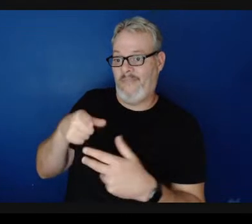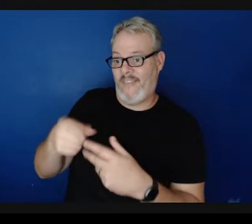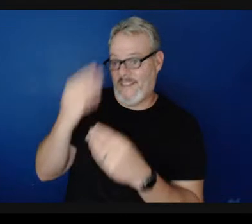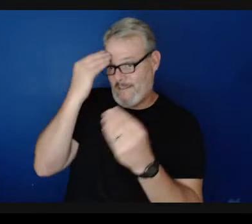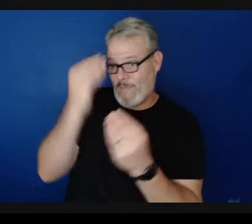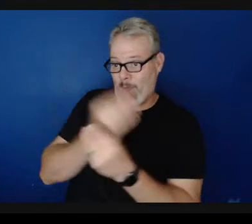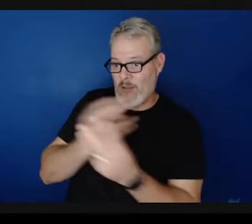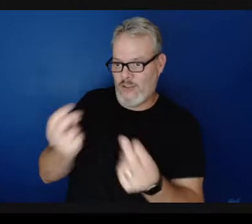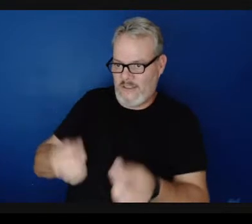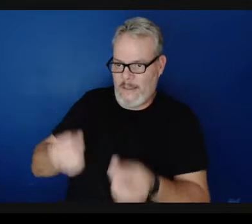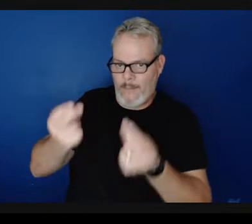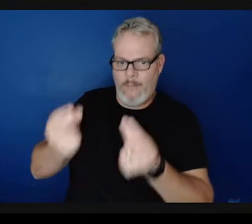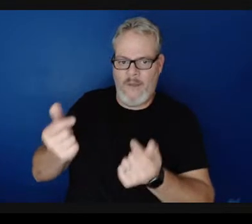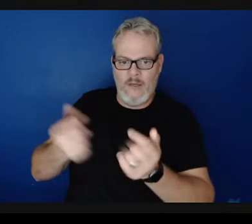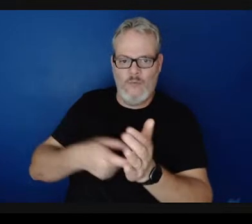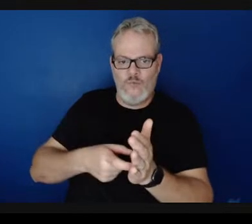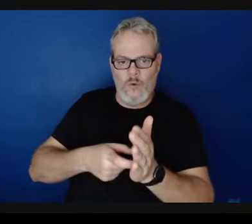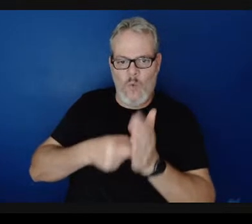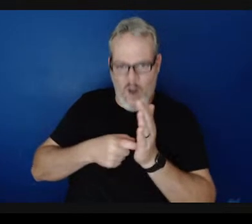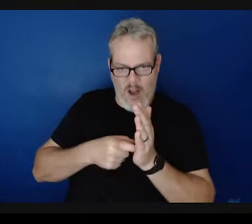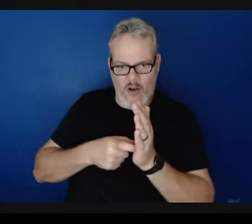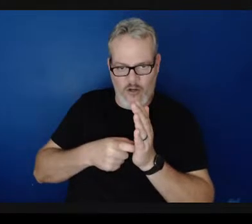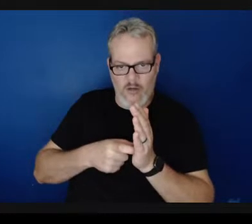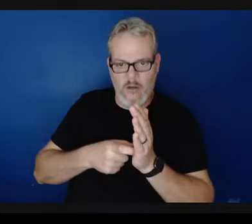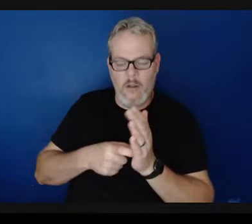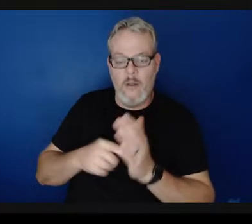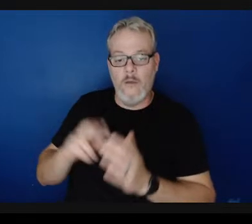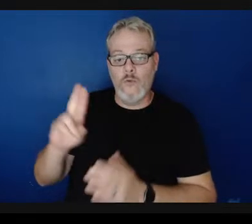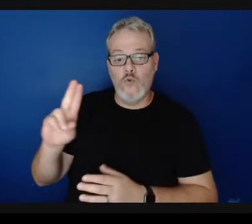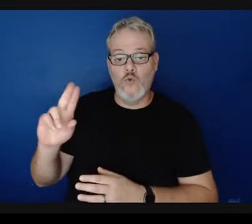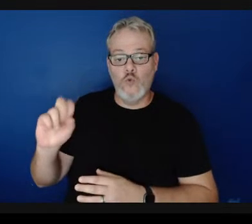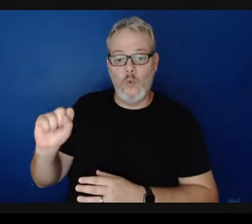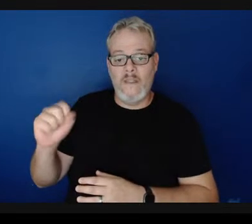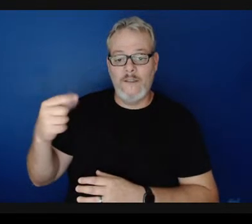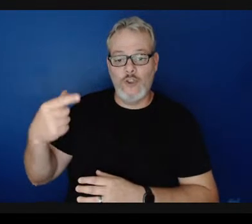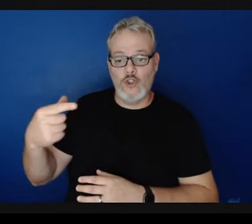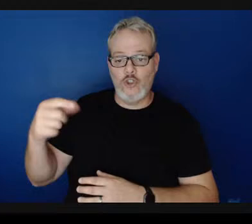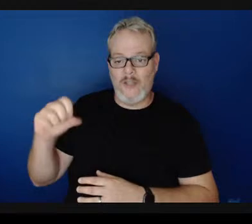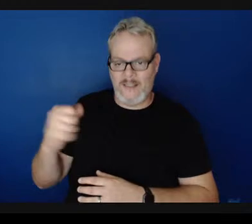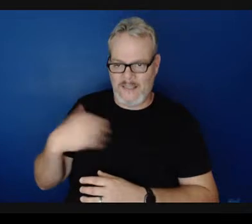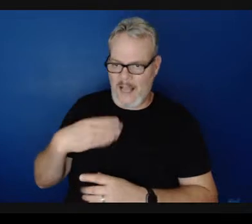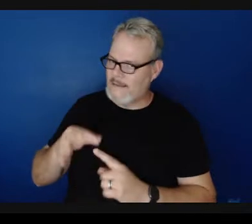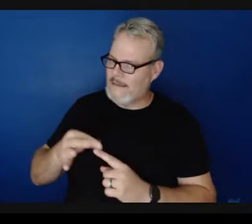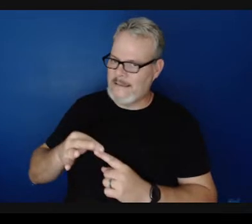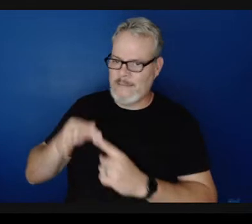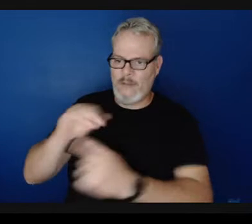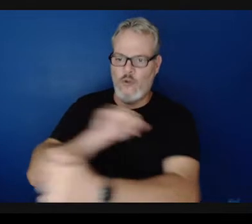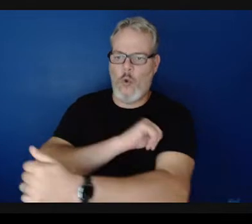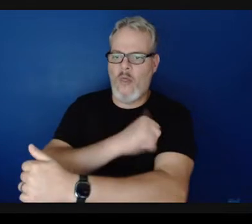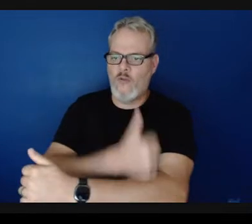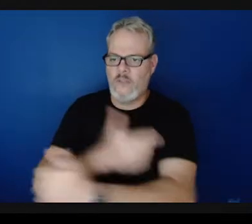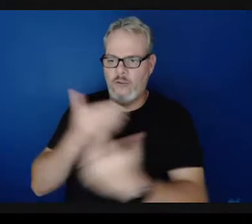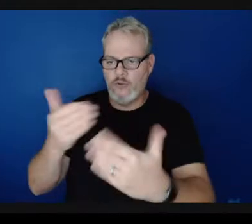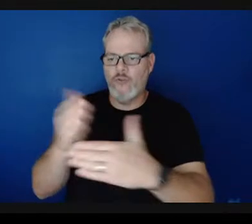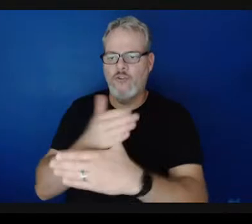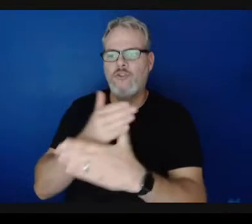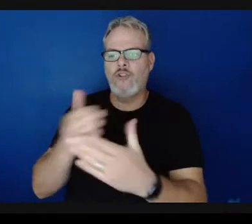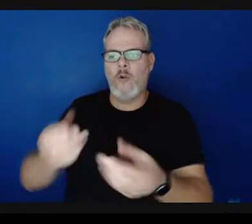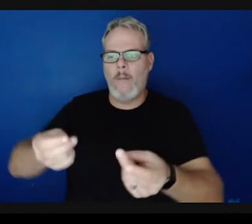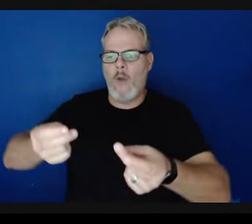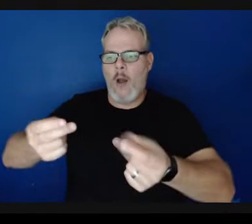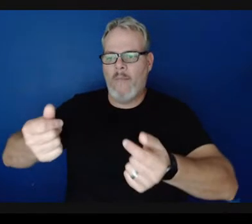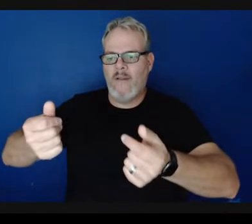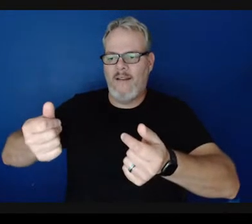required, the USGS volcano observatories have special authorization to share it promptly. With these